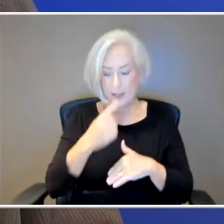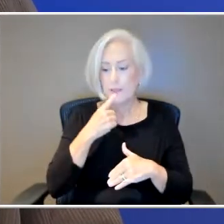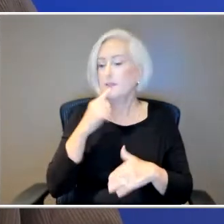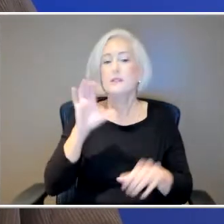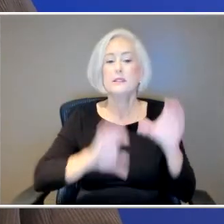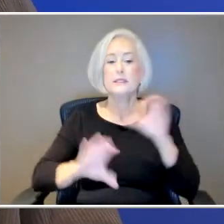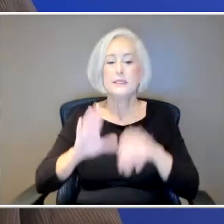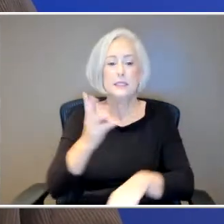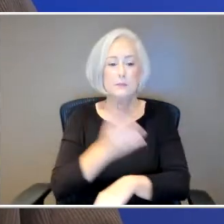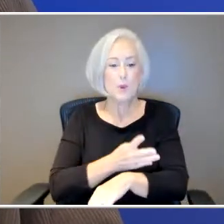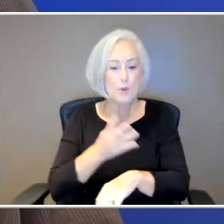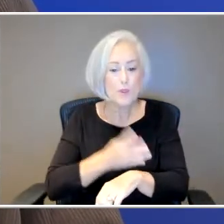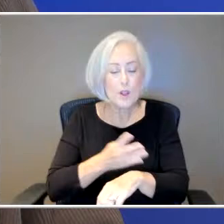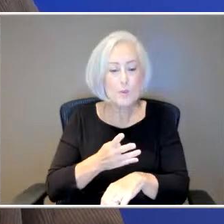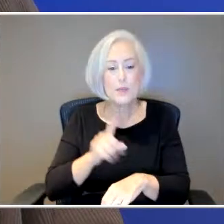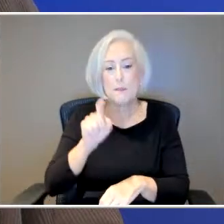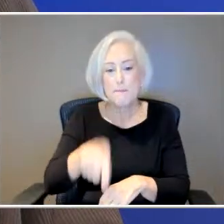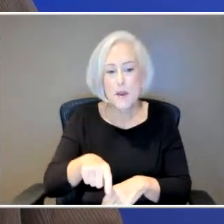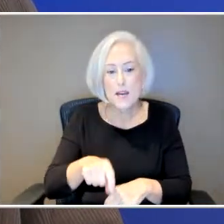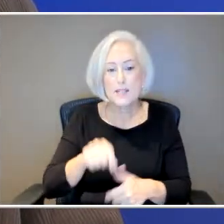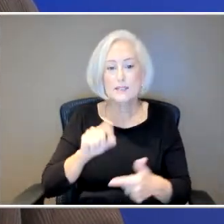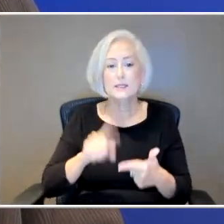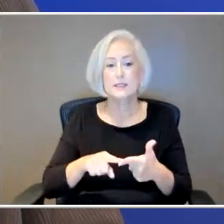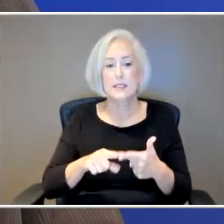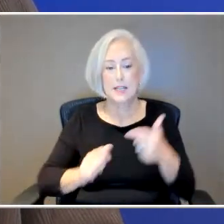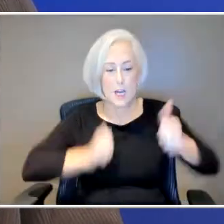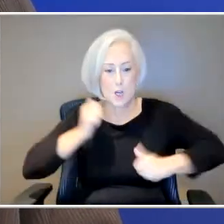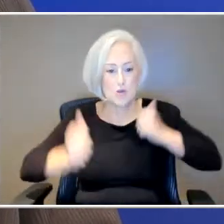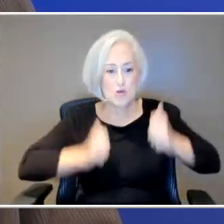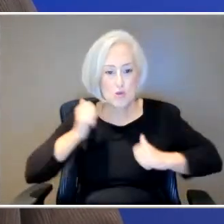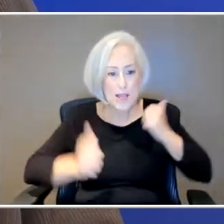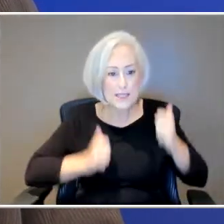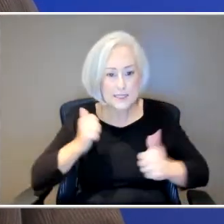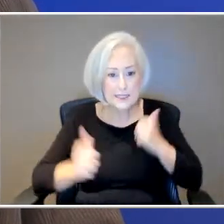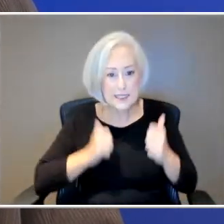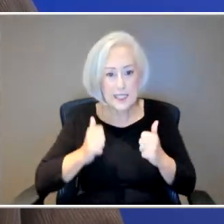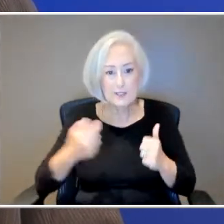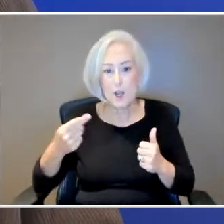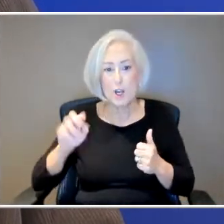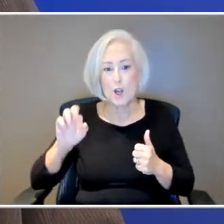you have a very aggressive, because I have the HER2